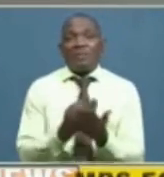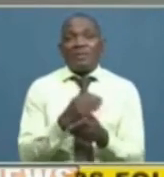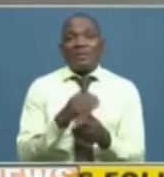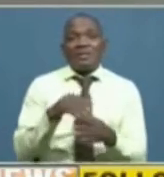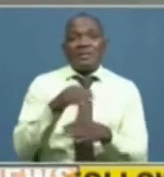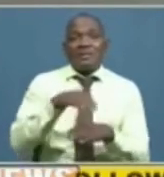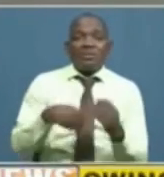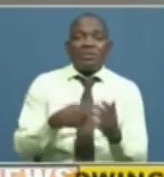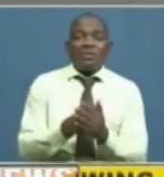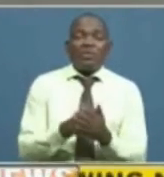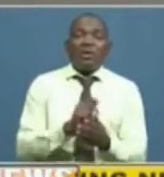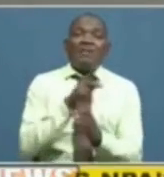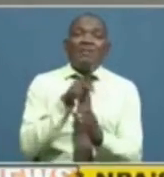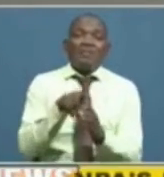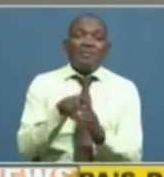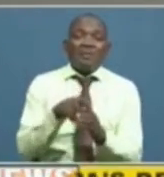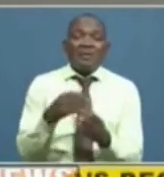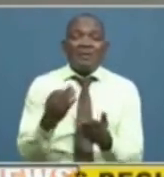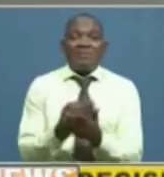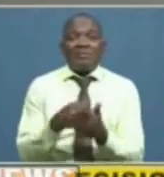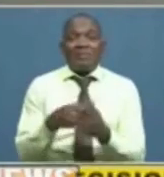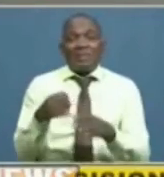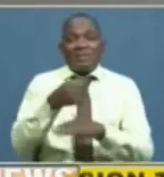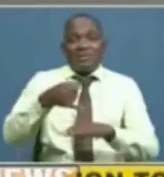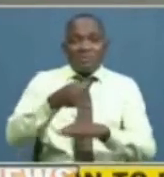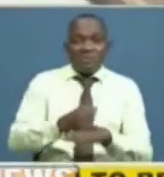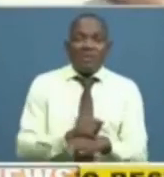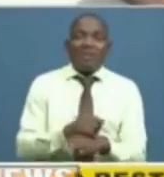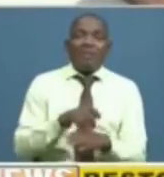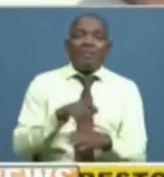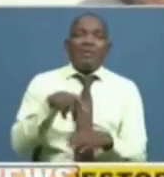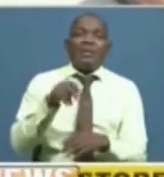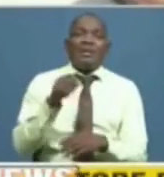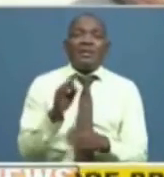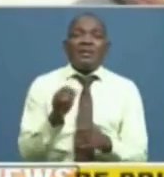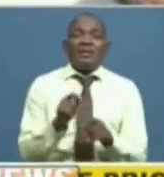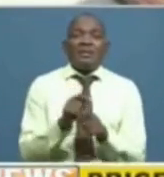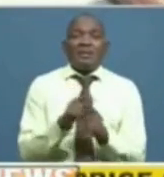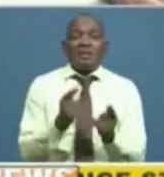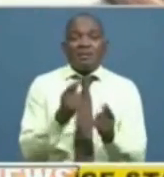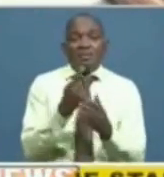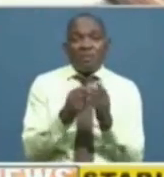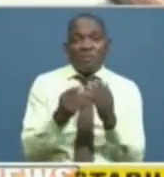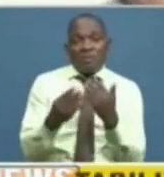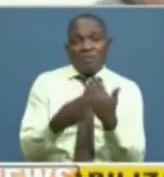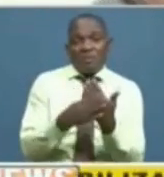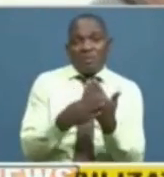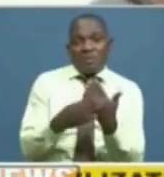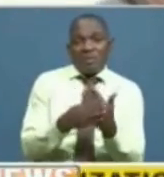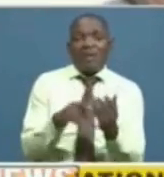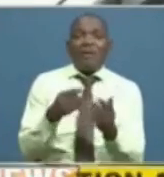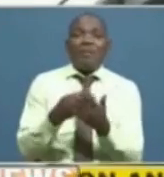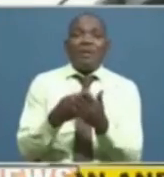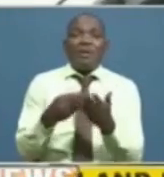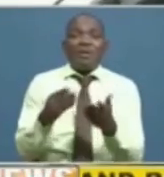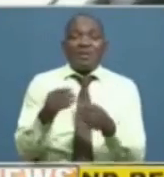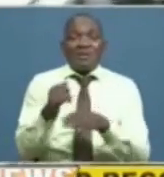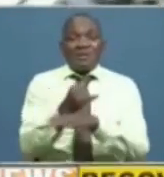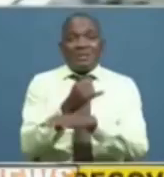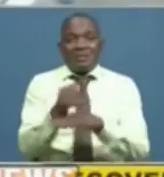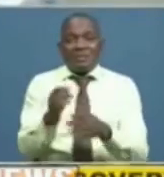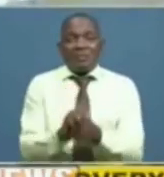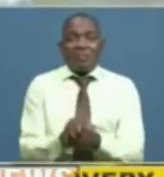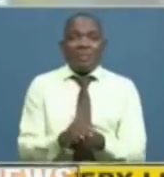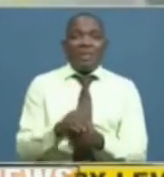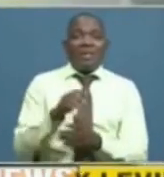through participating financial institutions, PFIs, in both the banking and capital markets industries.